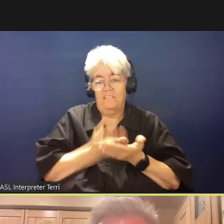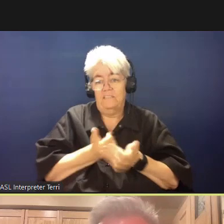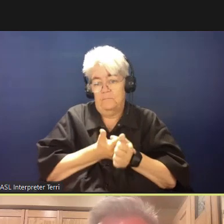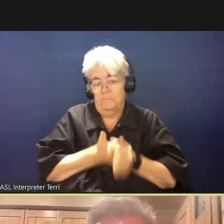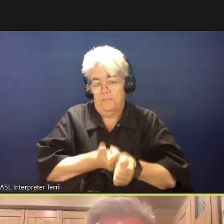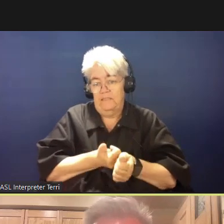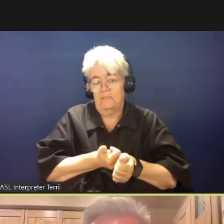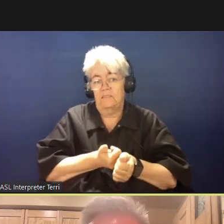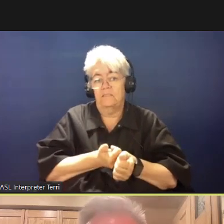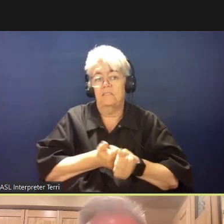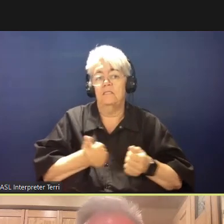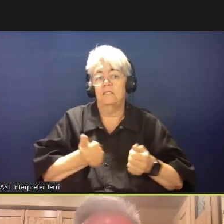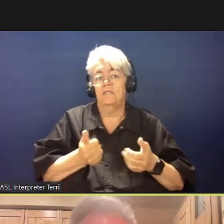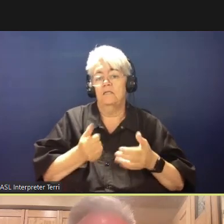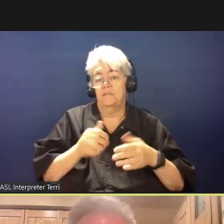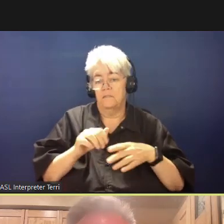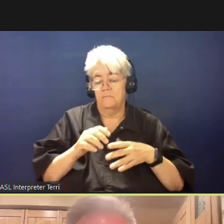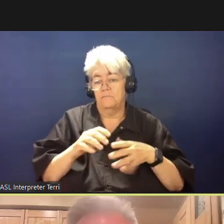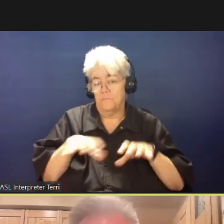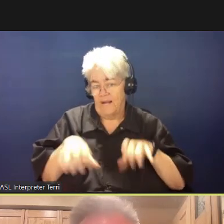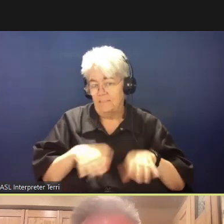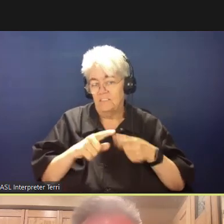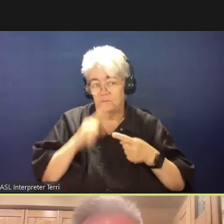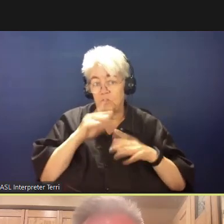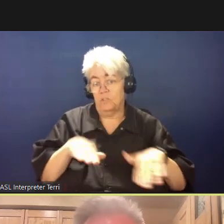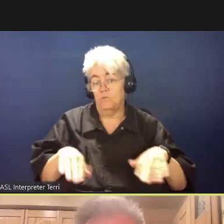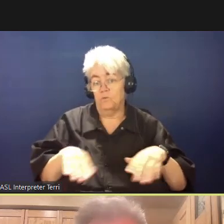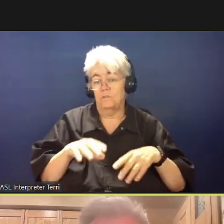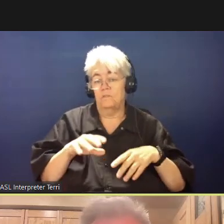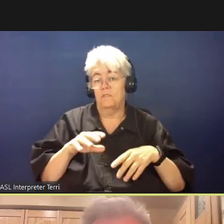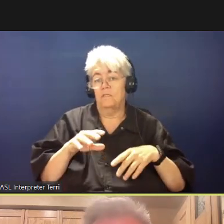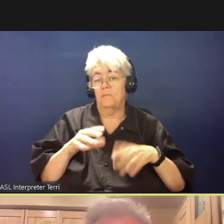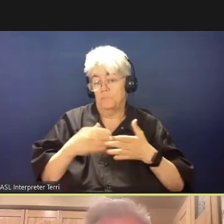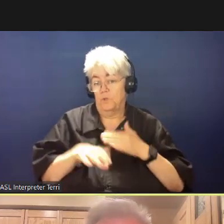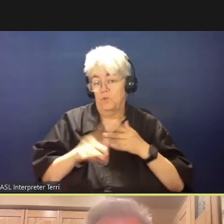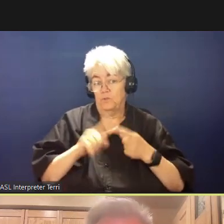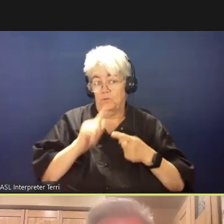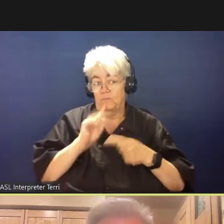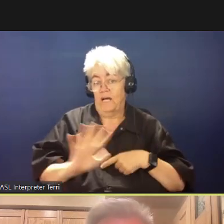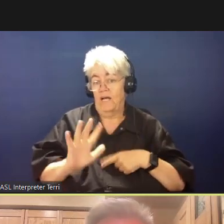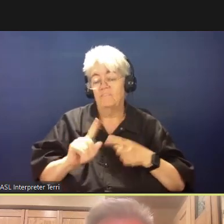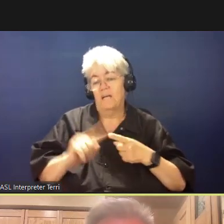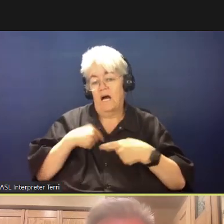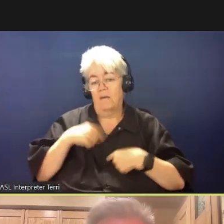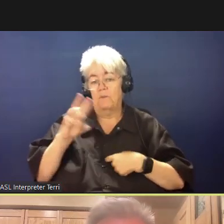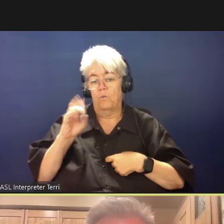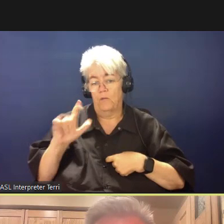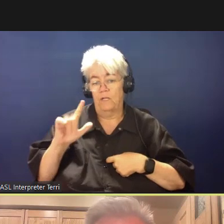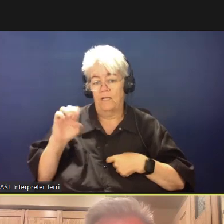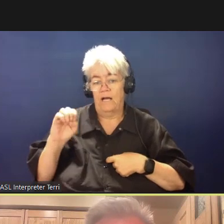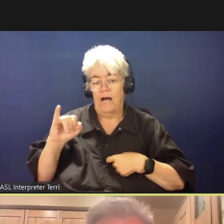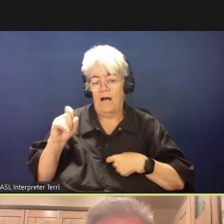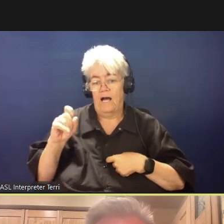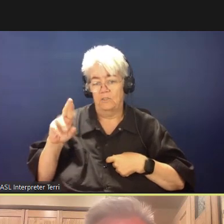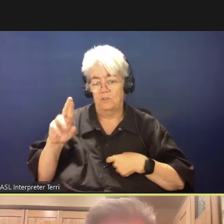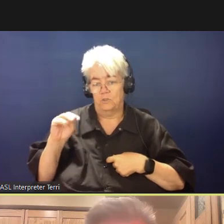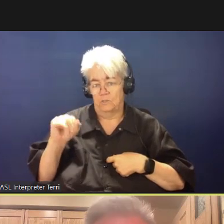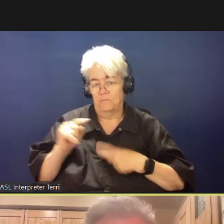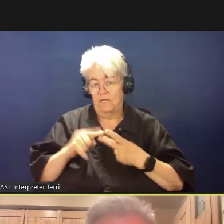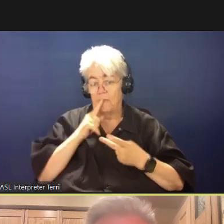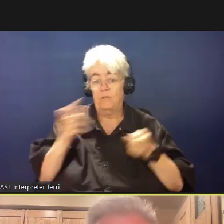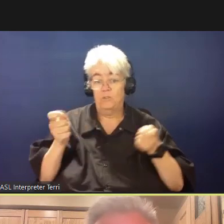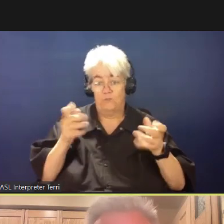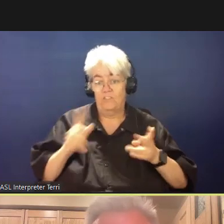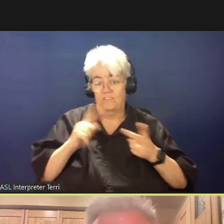to 5 years of age. I'm Will Iserman, and I am the director of the Early Childhood Hearing Outreach Initiative known as the